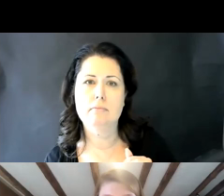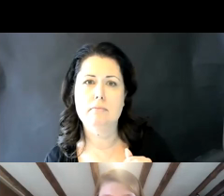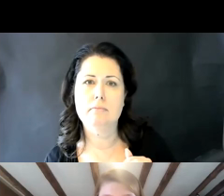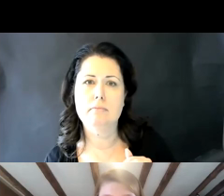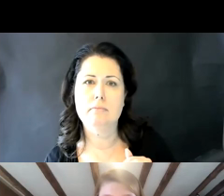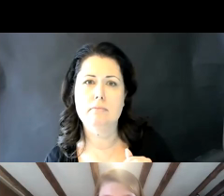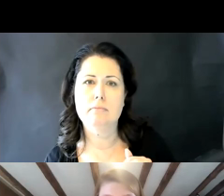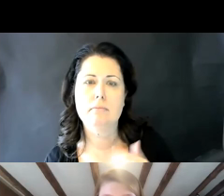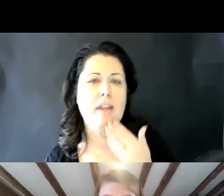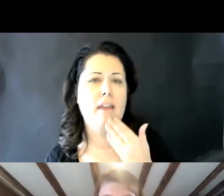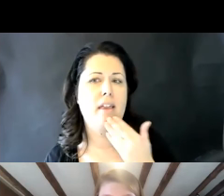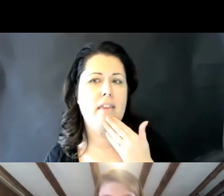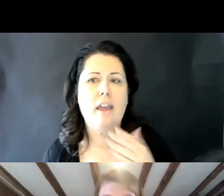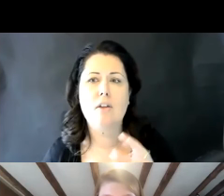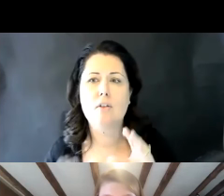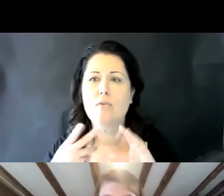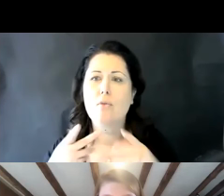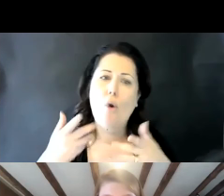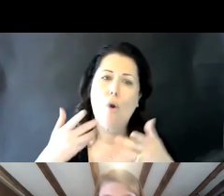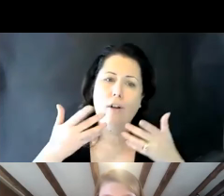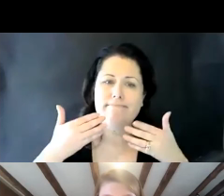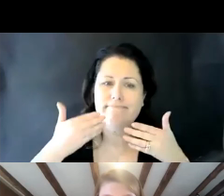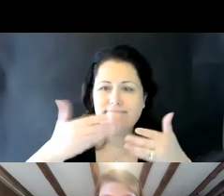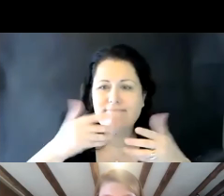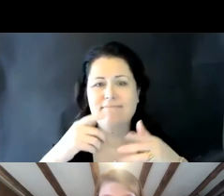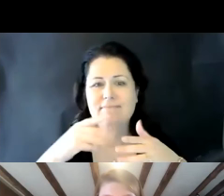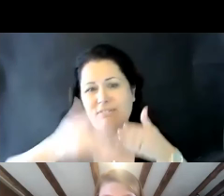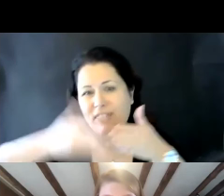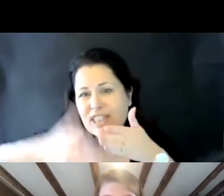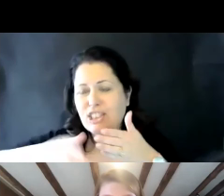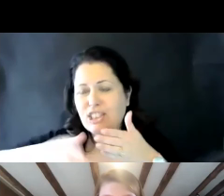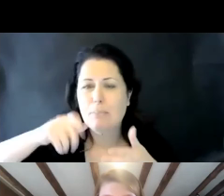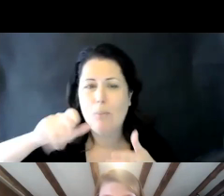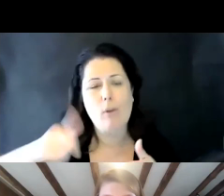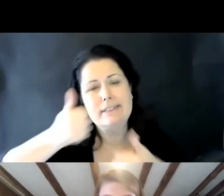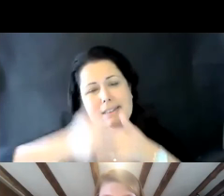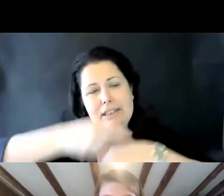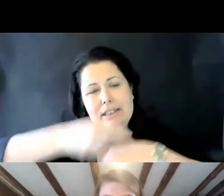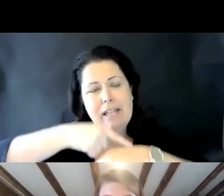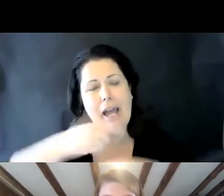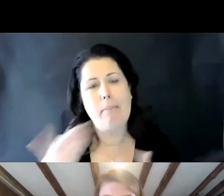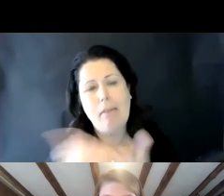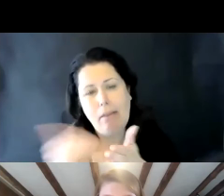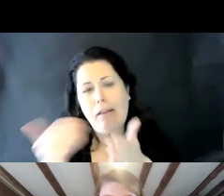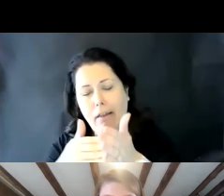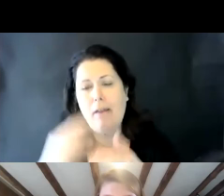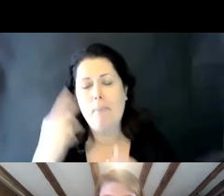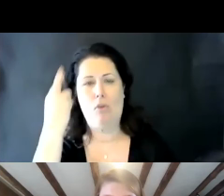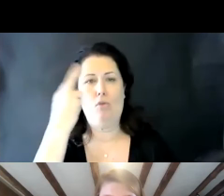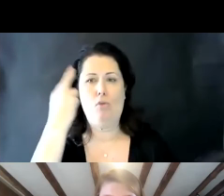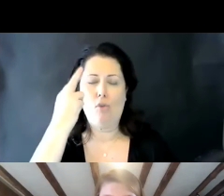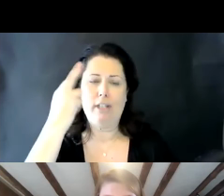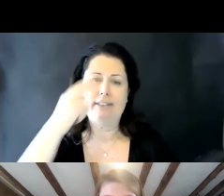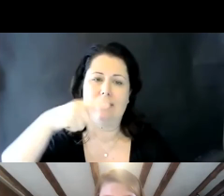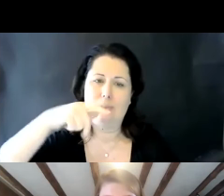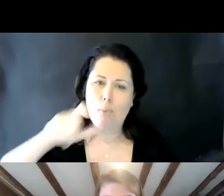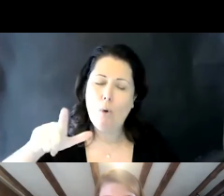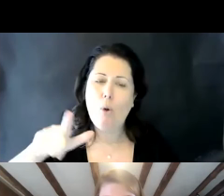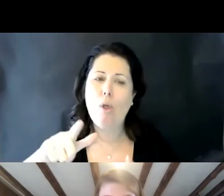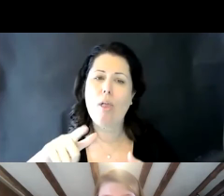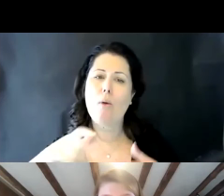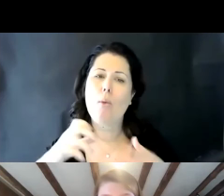And thank you guys for doing these polls. I know we're doing them every time and it seems a little repetitive, but the reason we're doing it is our goal is to bring together